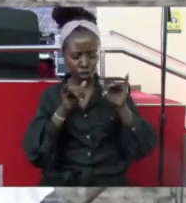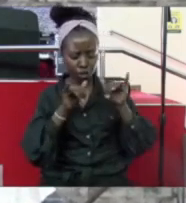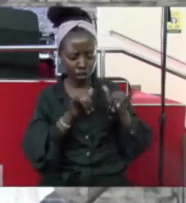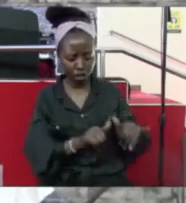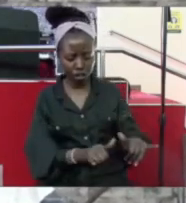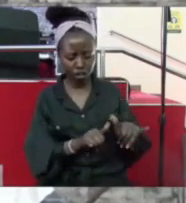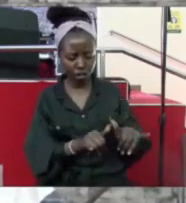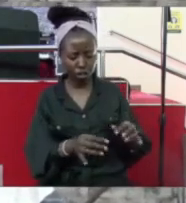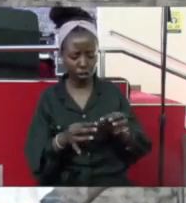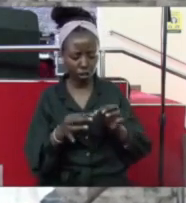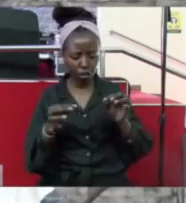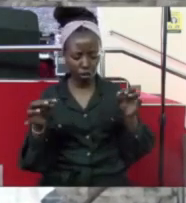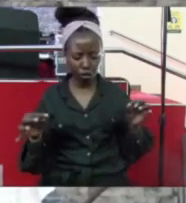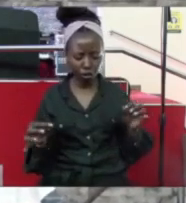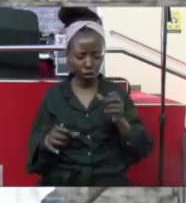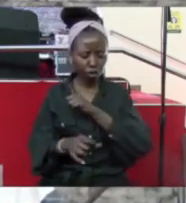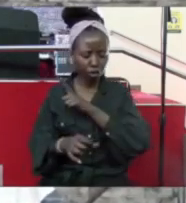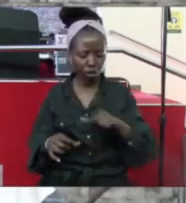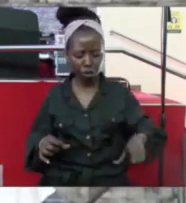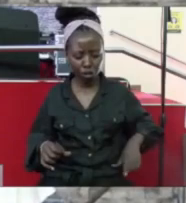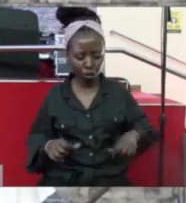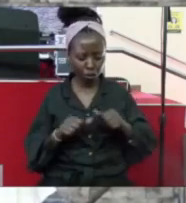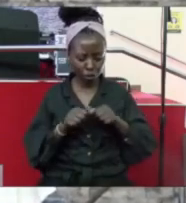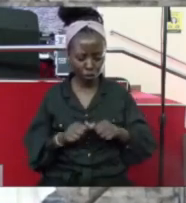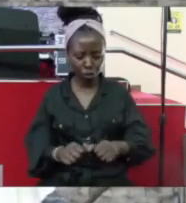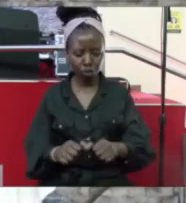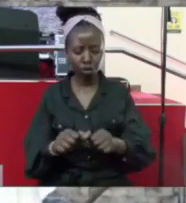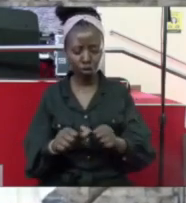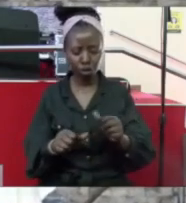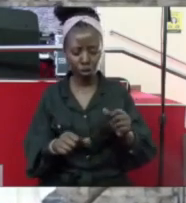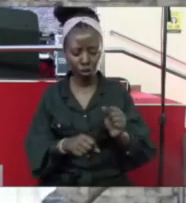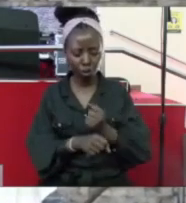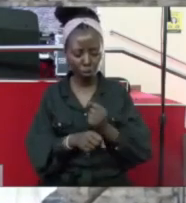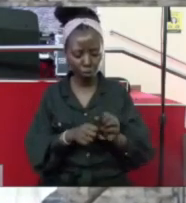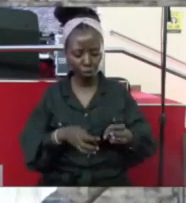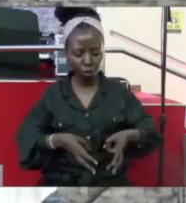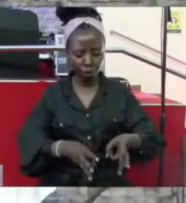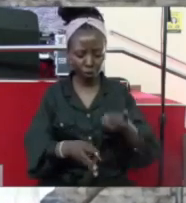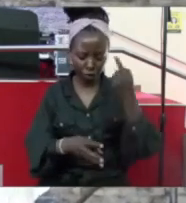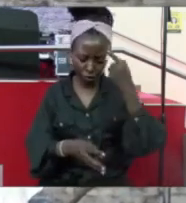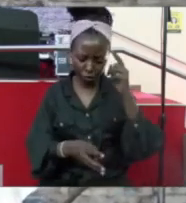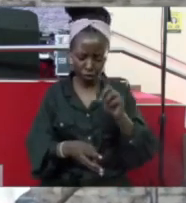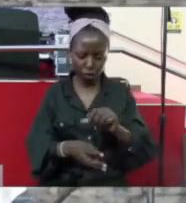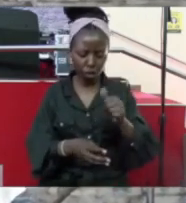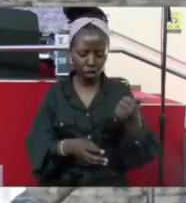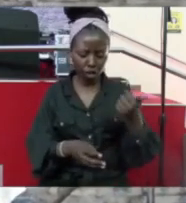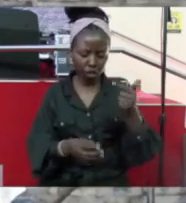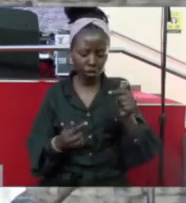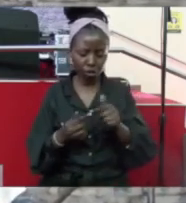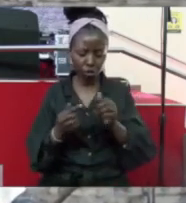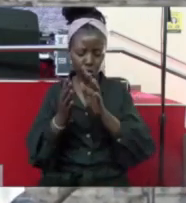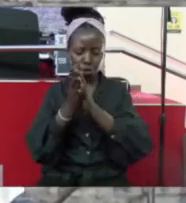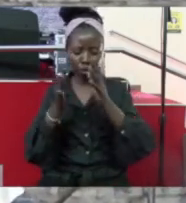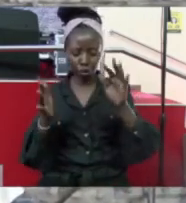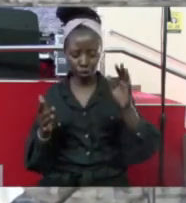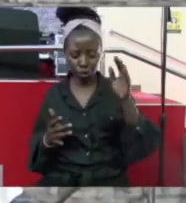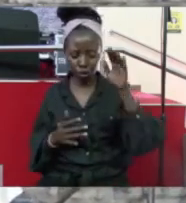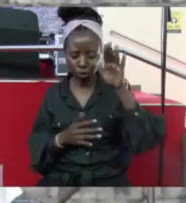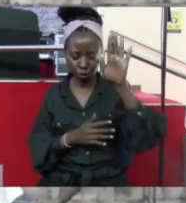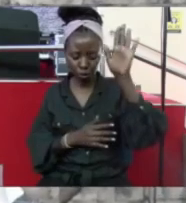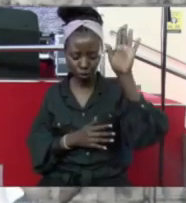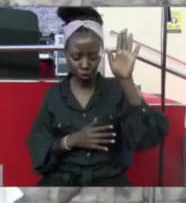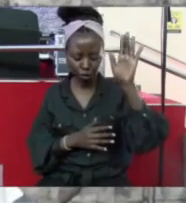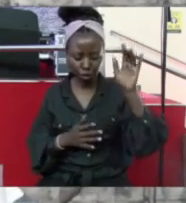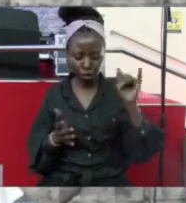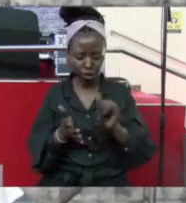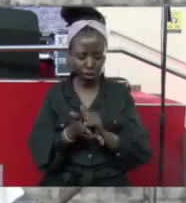ambayo yatadumu. And that, Lord, you continue to impact others to the glory of God. Na kwamba tutakuwa na athari kwa wengine kwa utukufu wake Mungu. That,